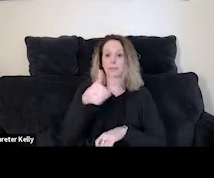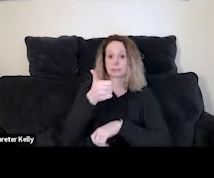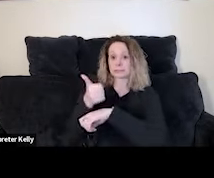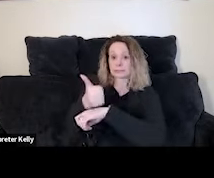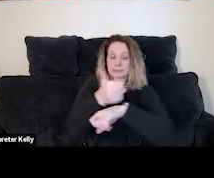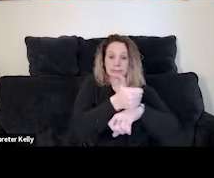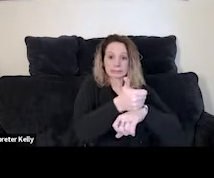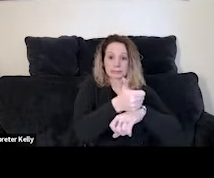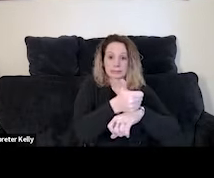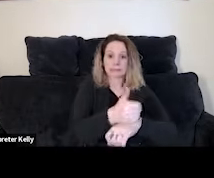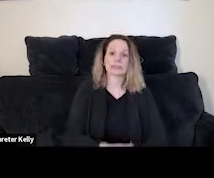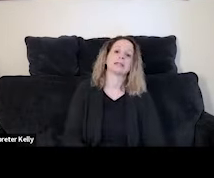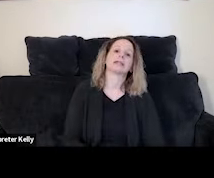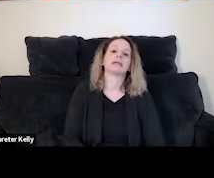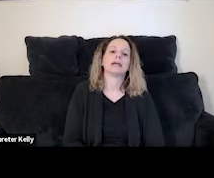some